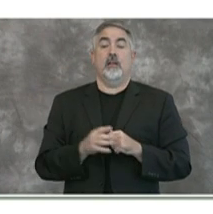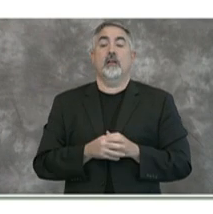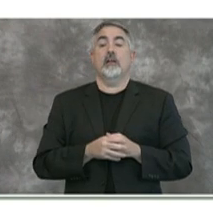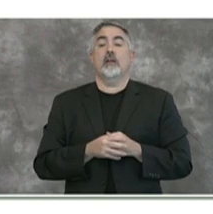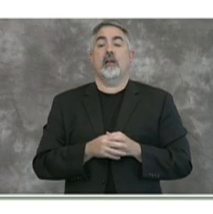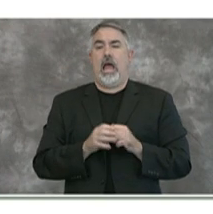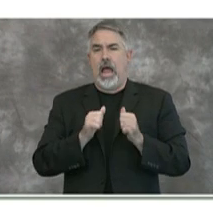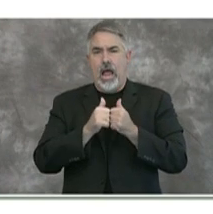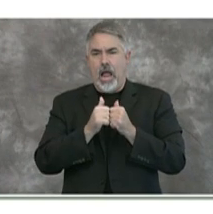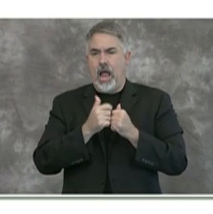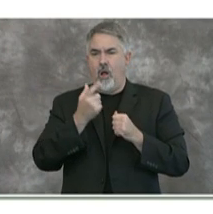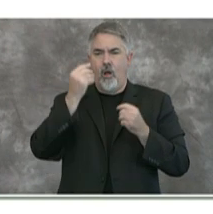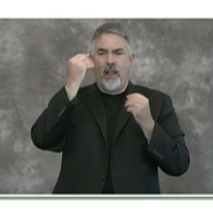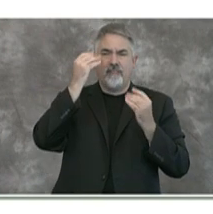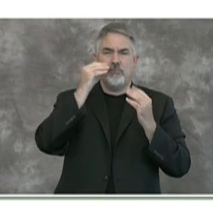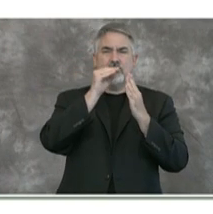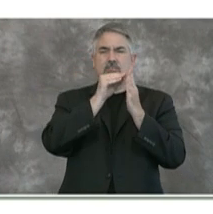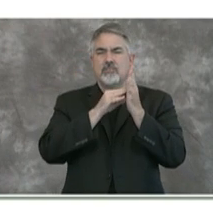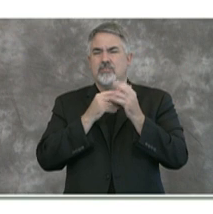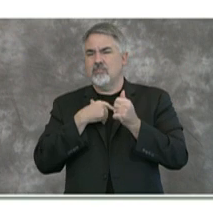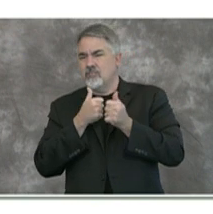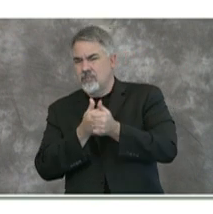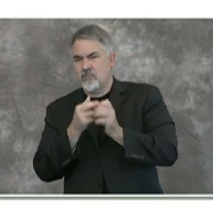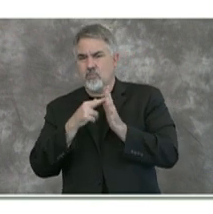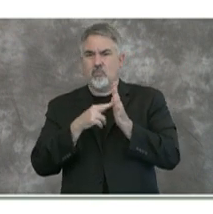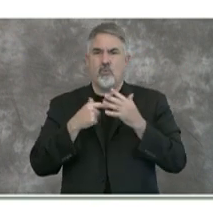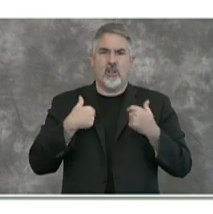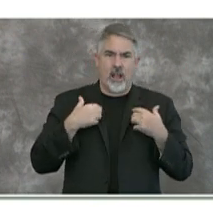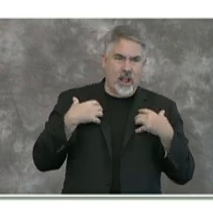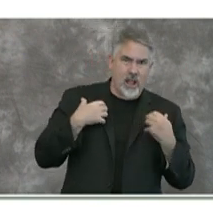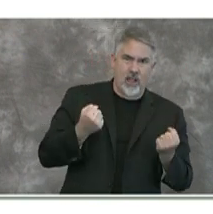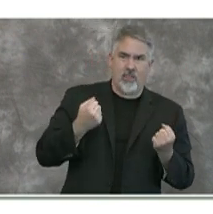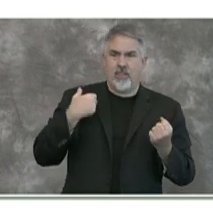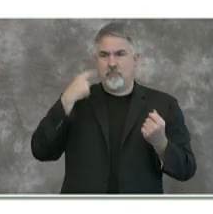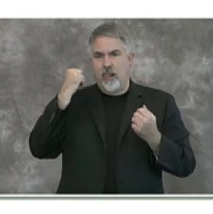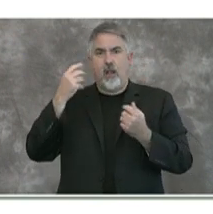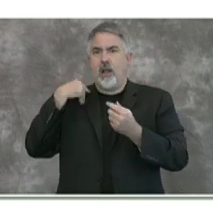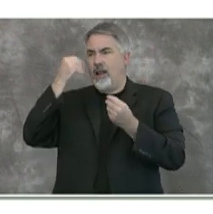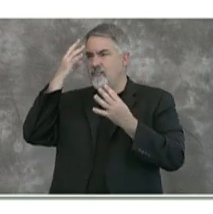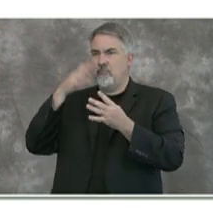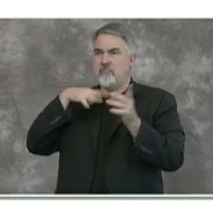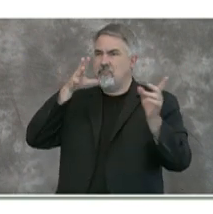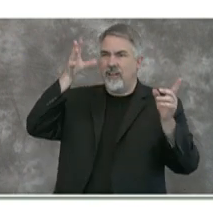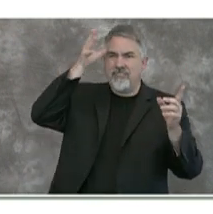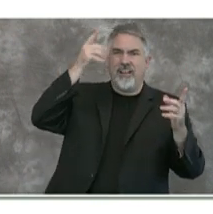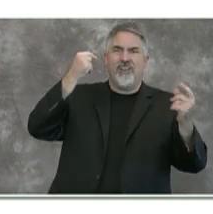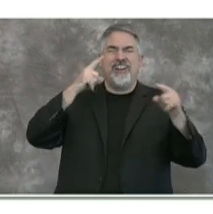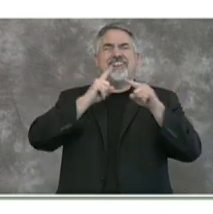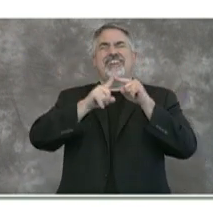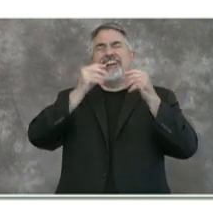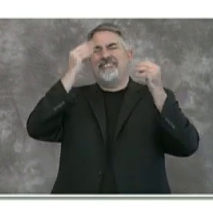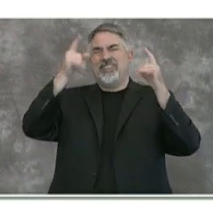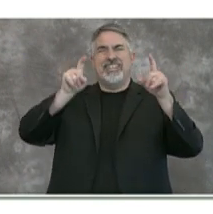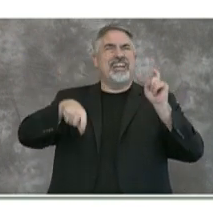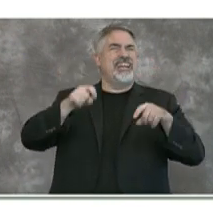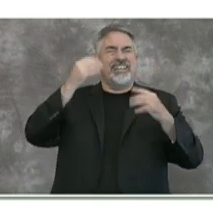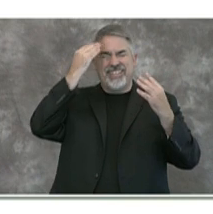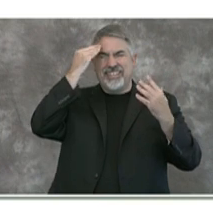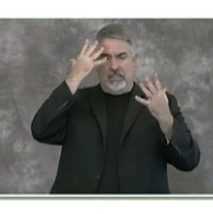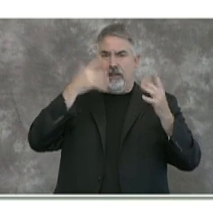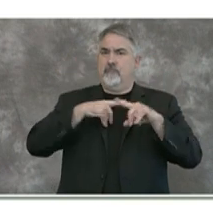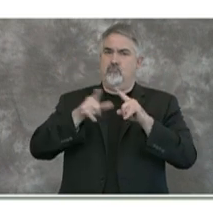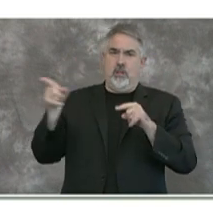are resources for families, for parents, for caregivers. There's a lot of great tips in here. Everything from maintaining